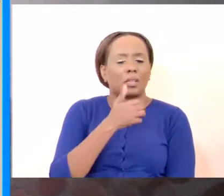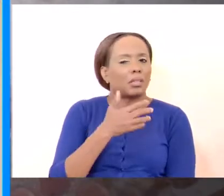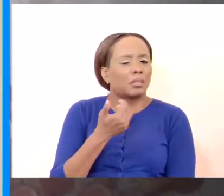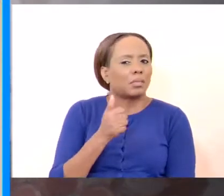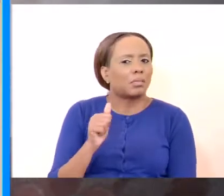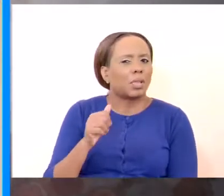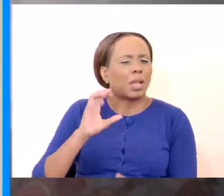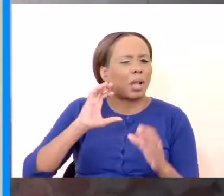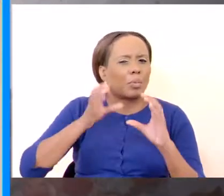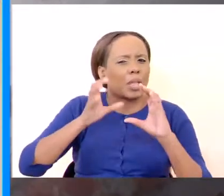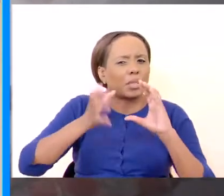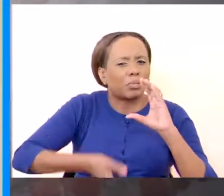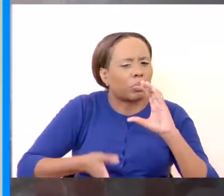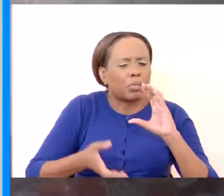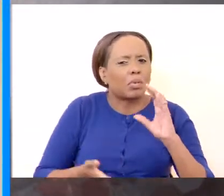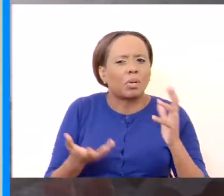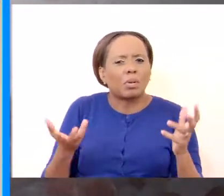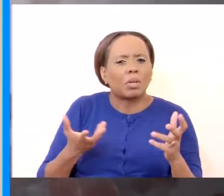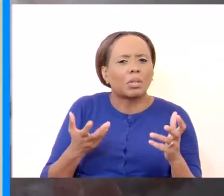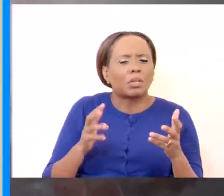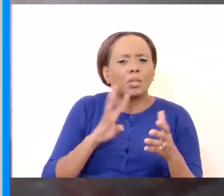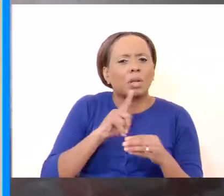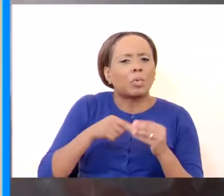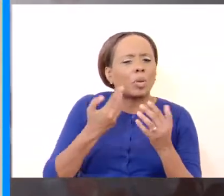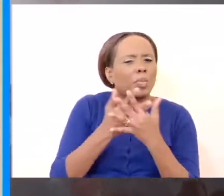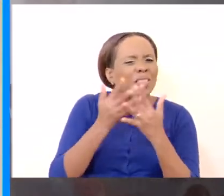you're asking for an update on the prisoners who've recovered?